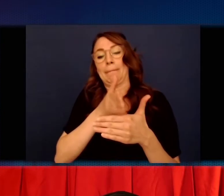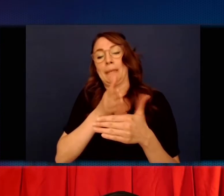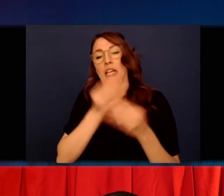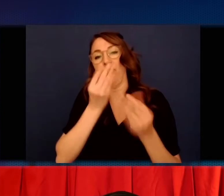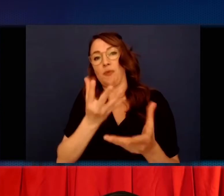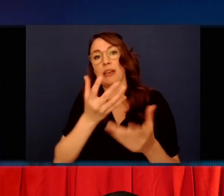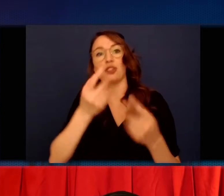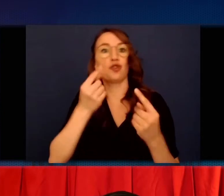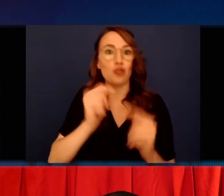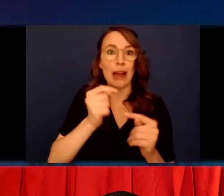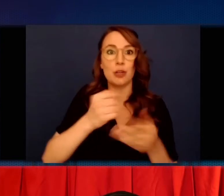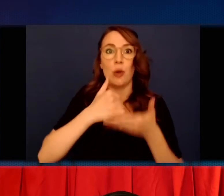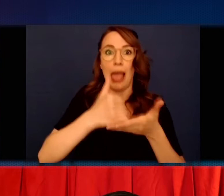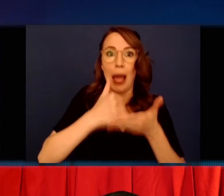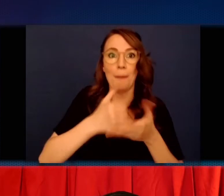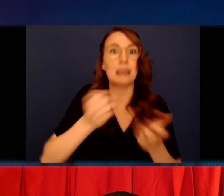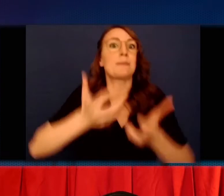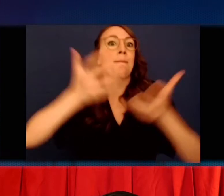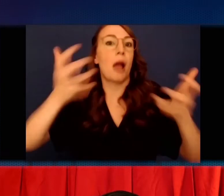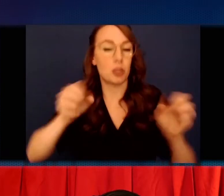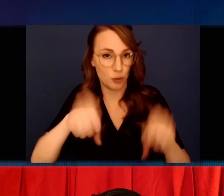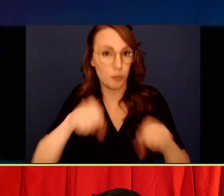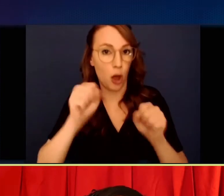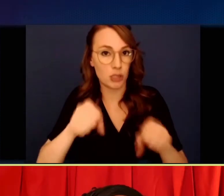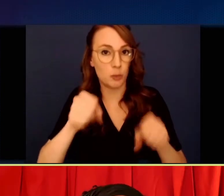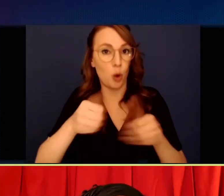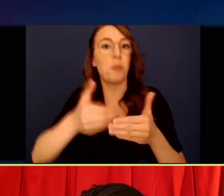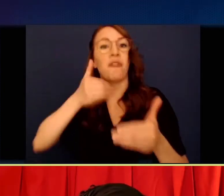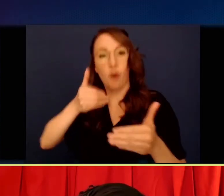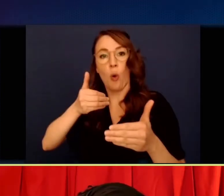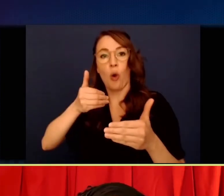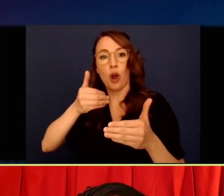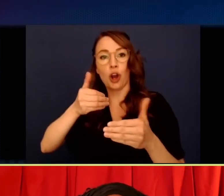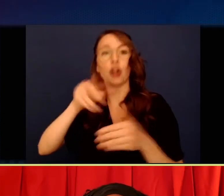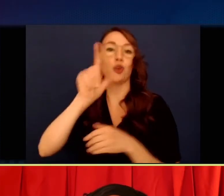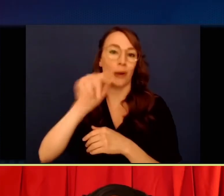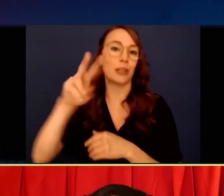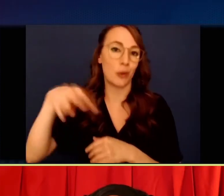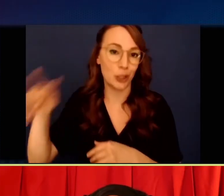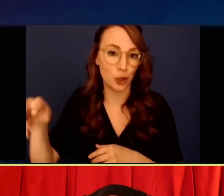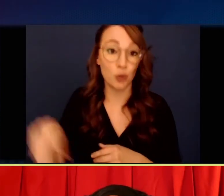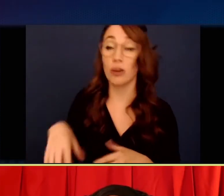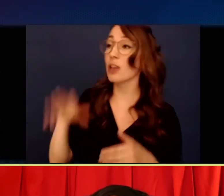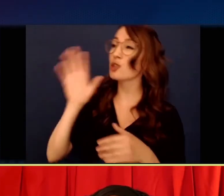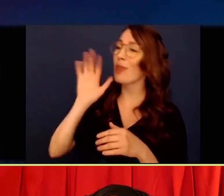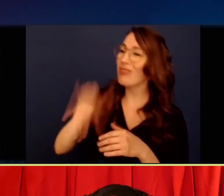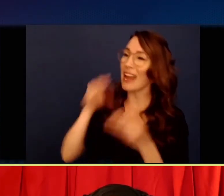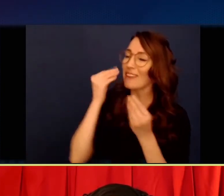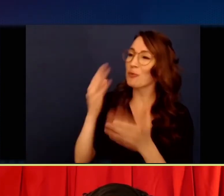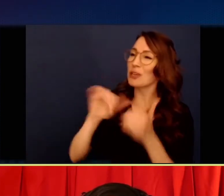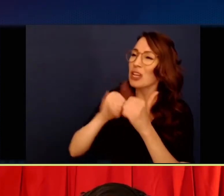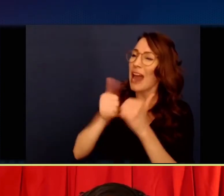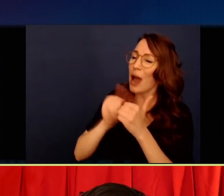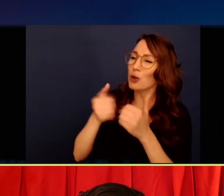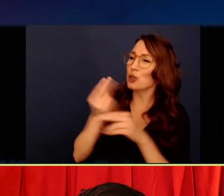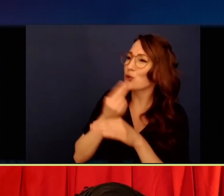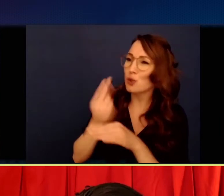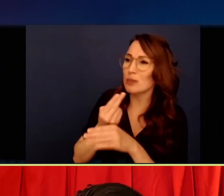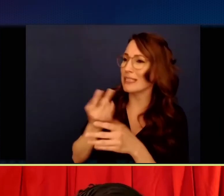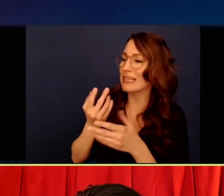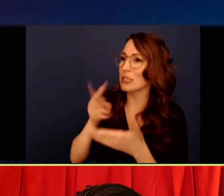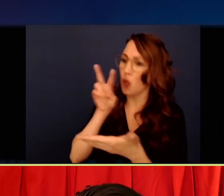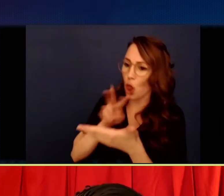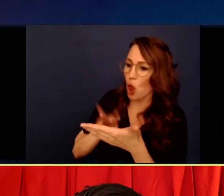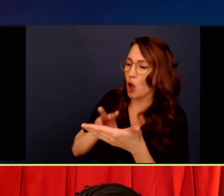report in the fall of 2022. So now, how do you use the information in the report to